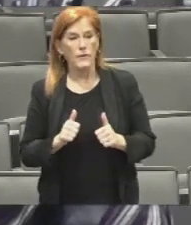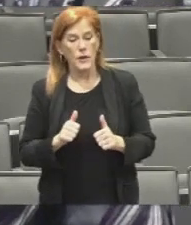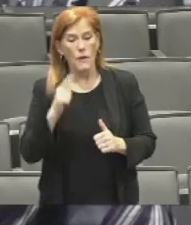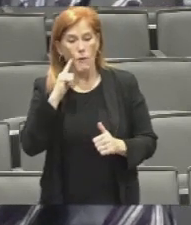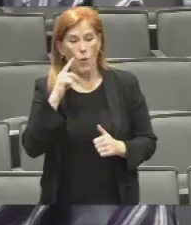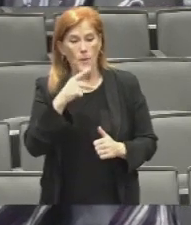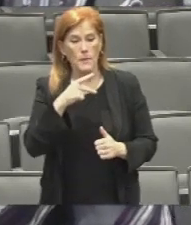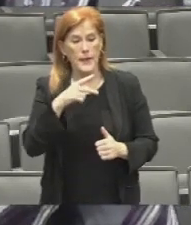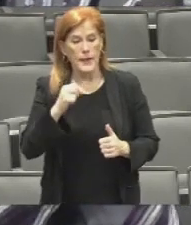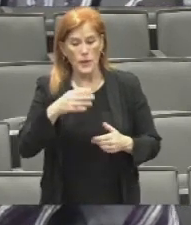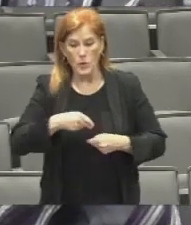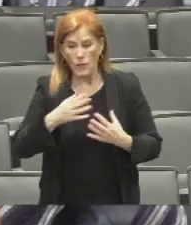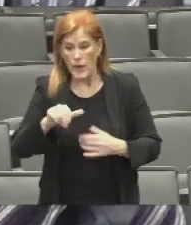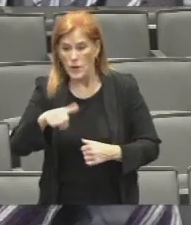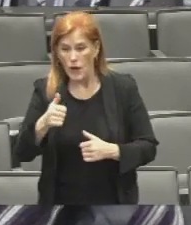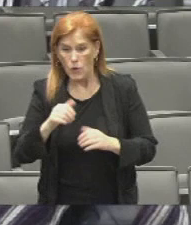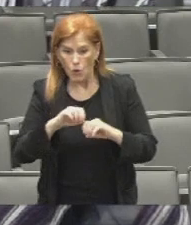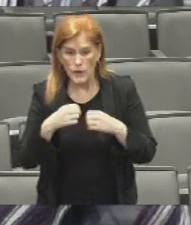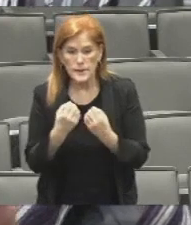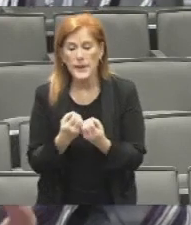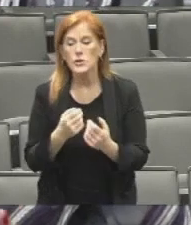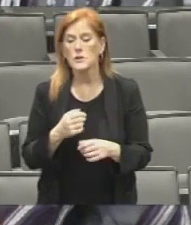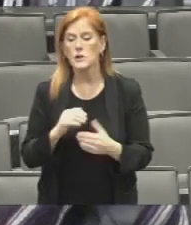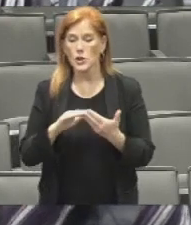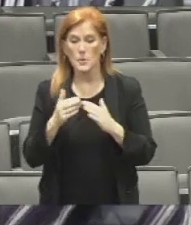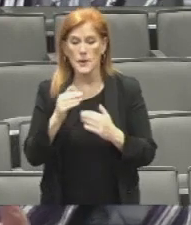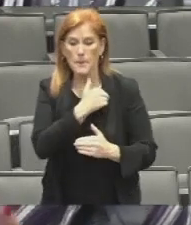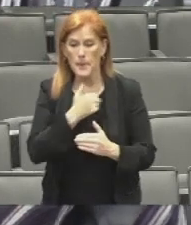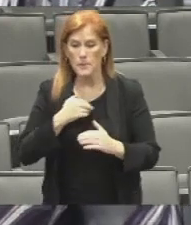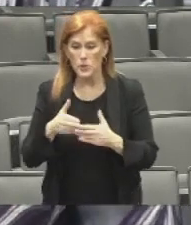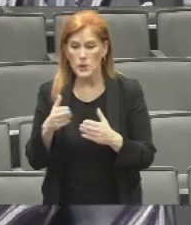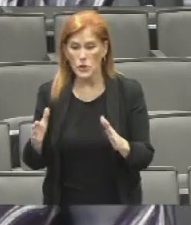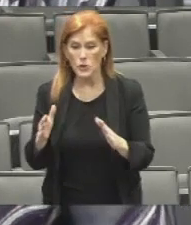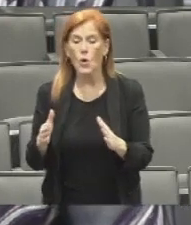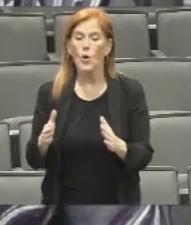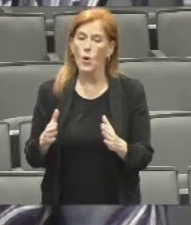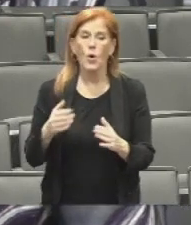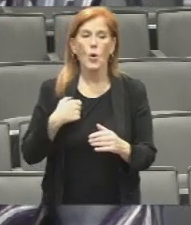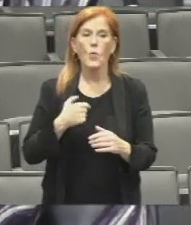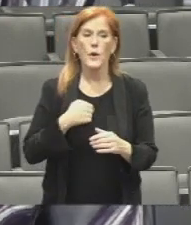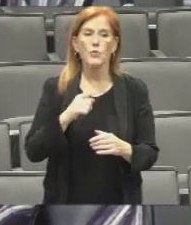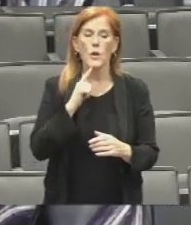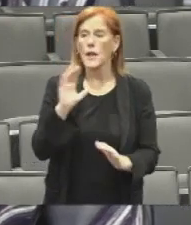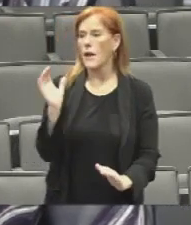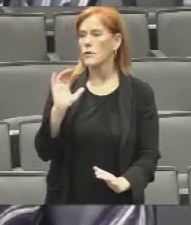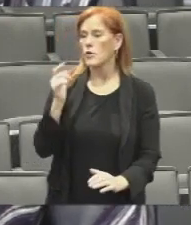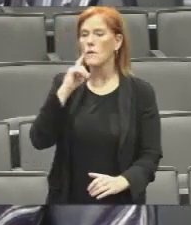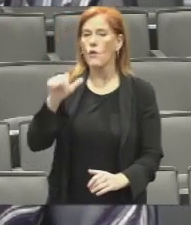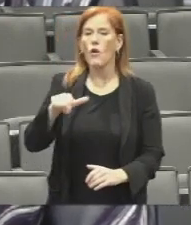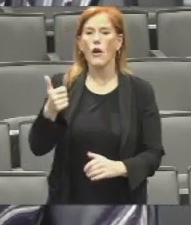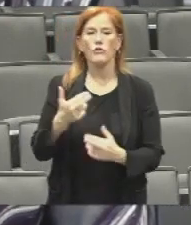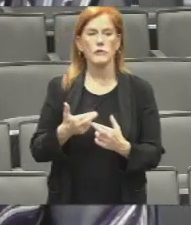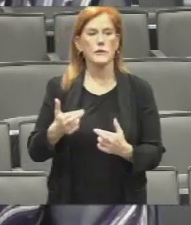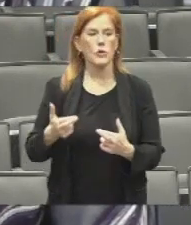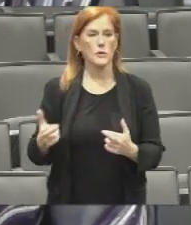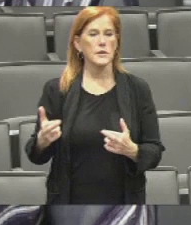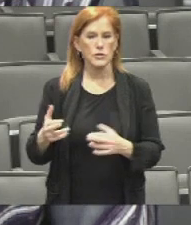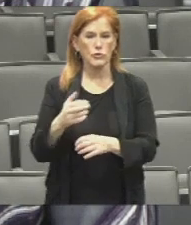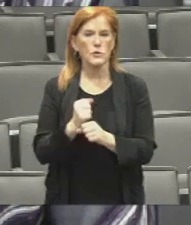other organizations or to community members in general, we need to look for other resources.